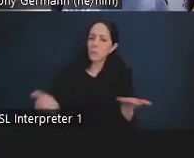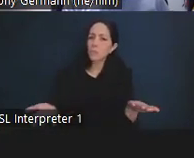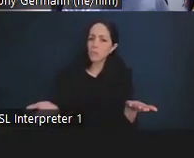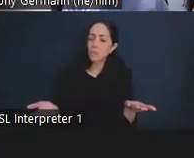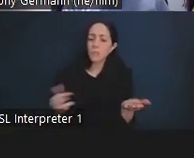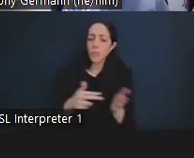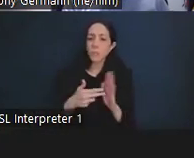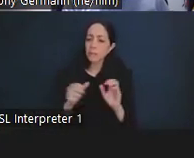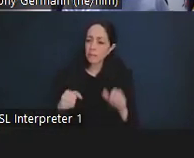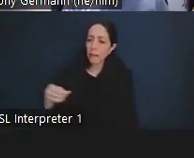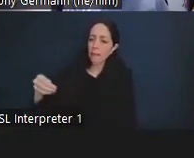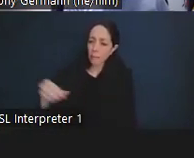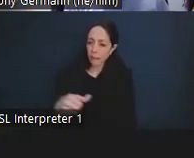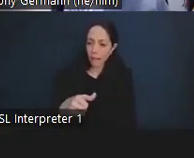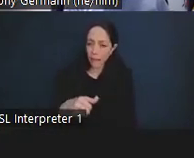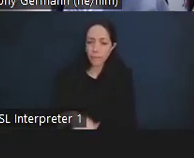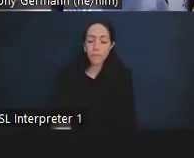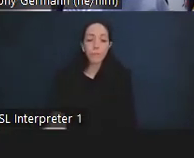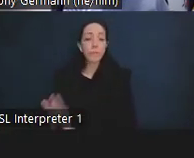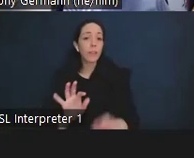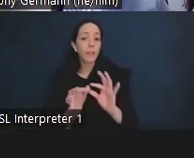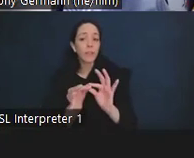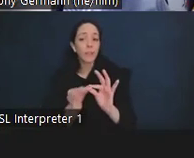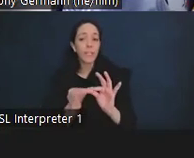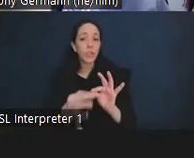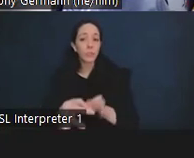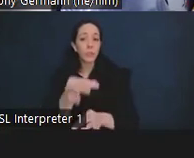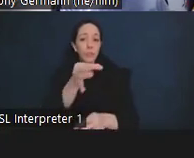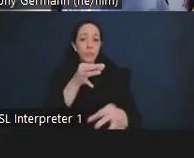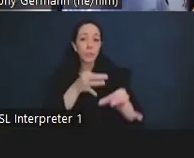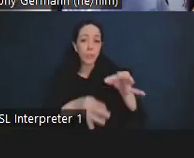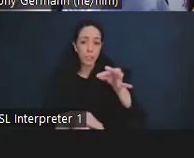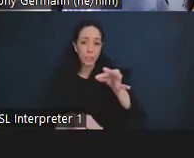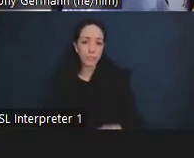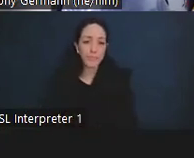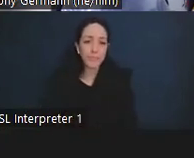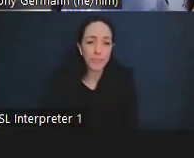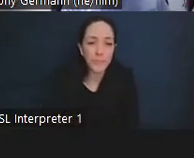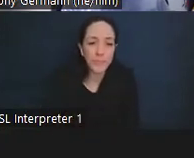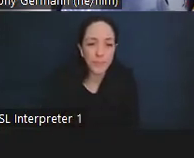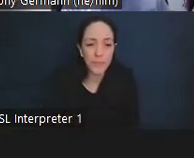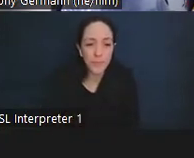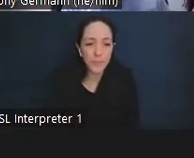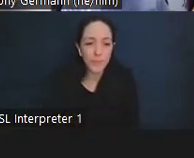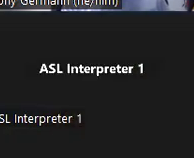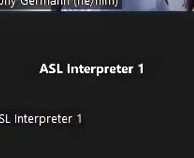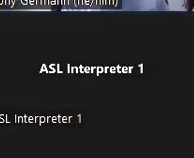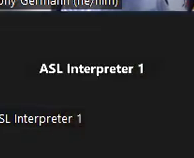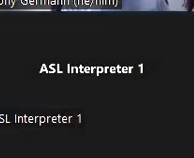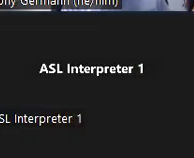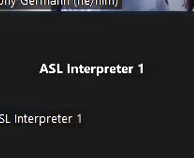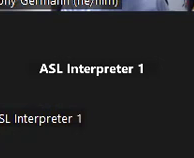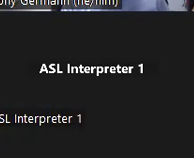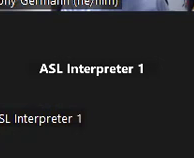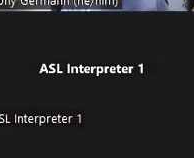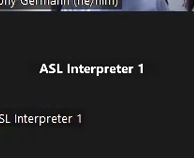duties of a member. I agree with that as well. And thank you for pointing out the obvious since, thank you, one